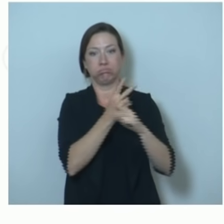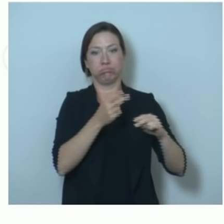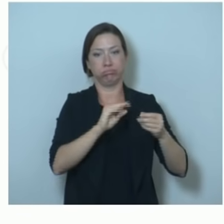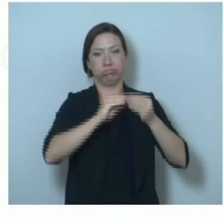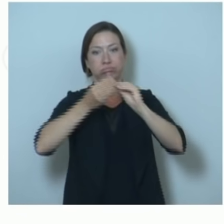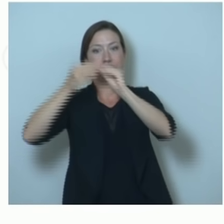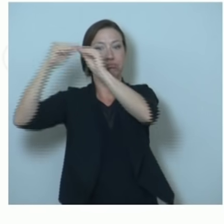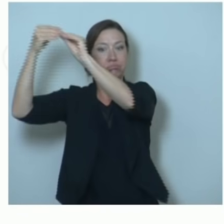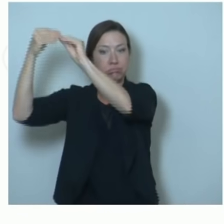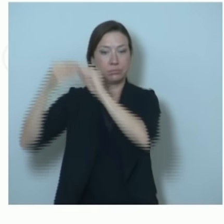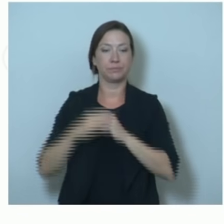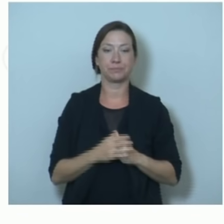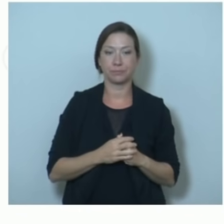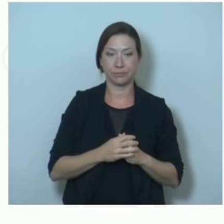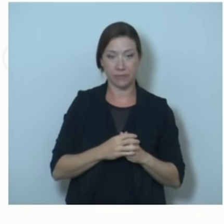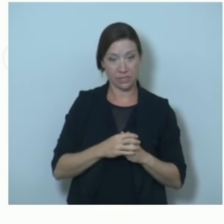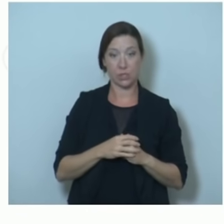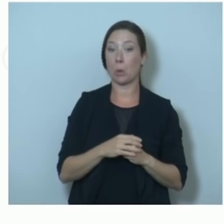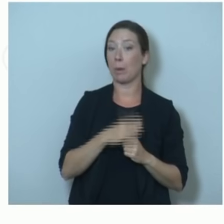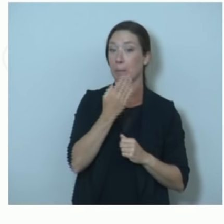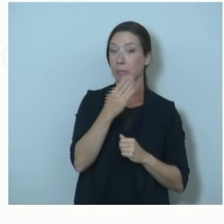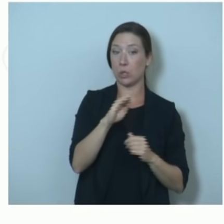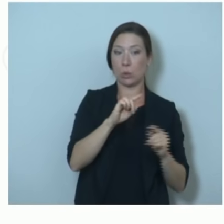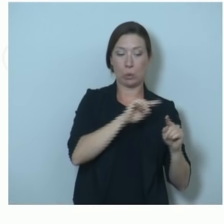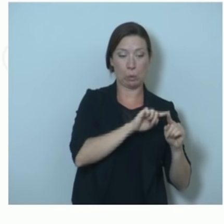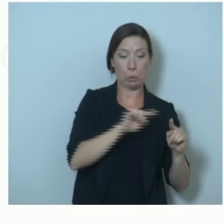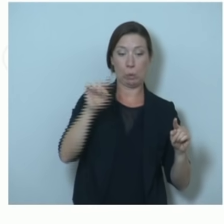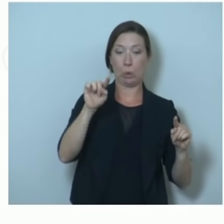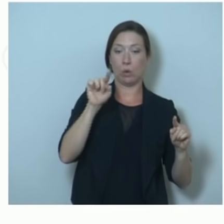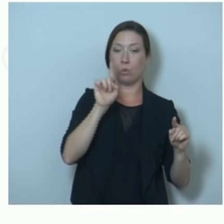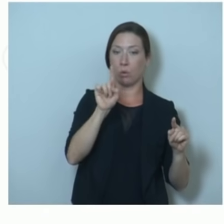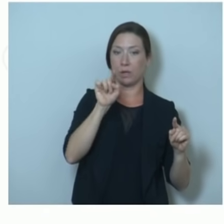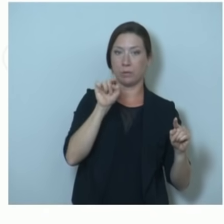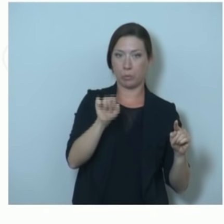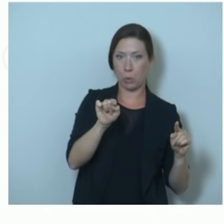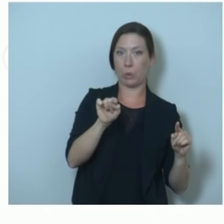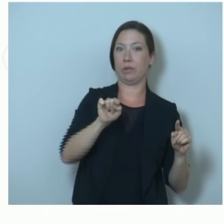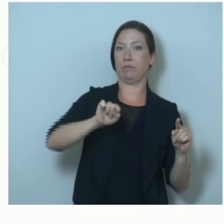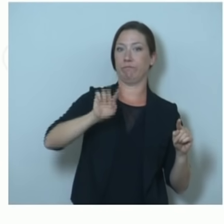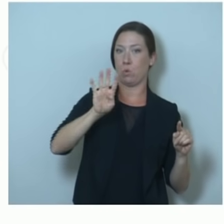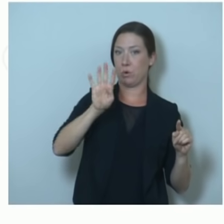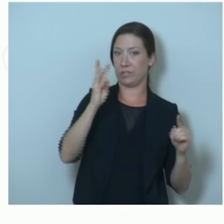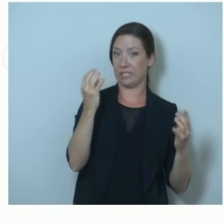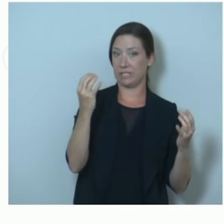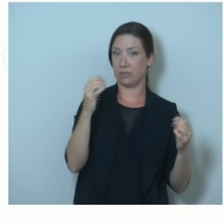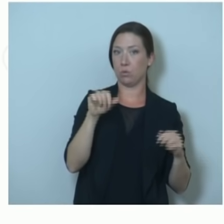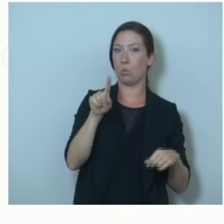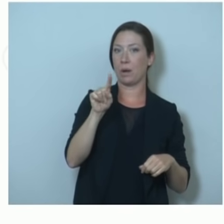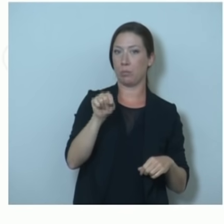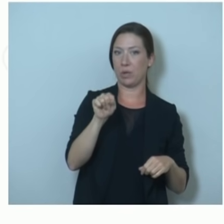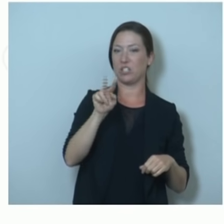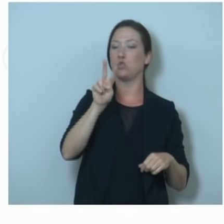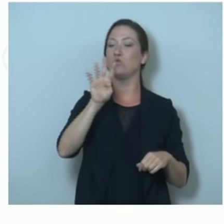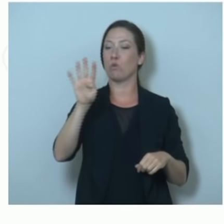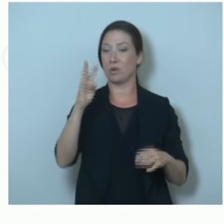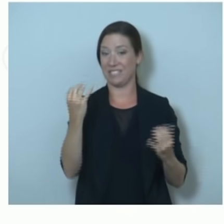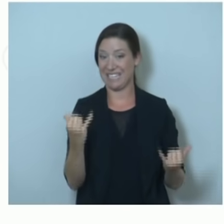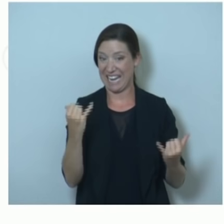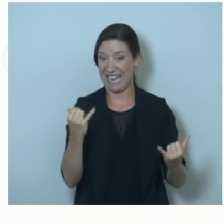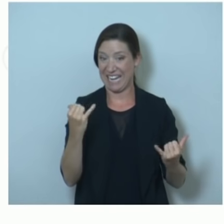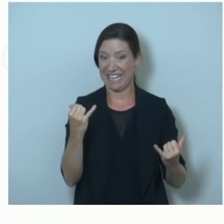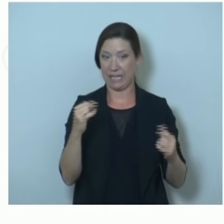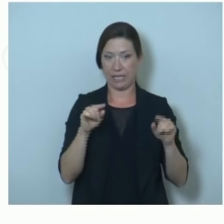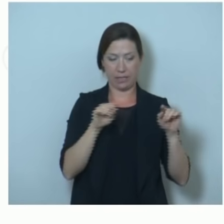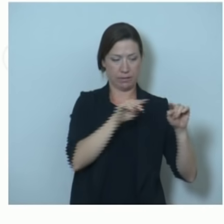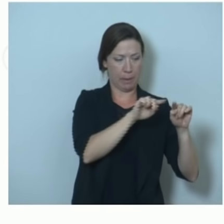1.24 today and the dotted line at 1.15, which is our target, even though those look really, really close, I